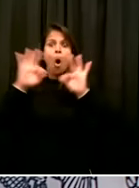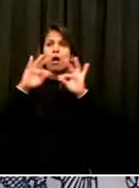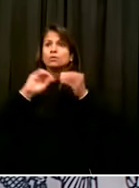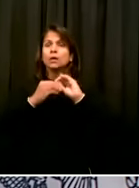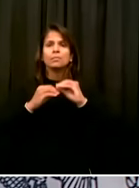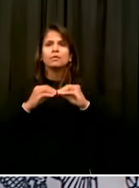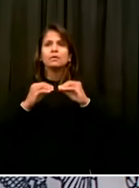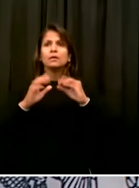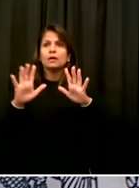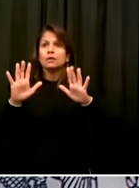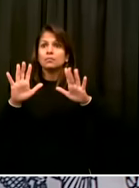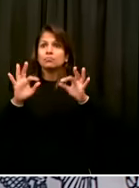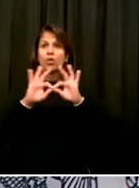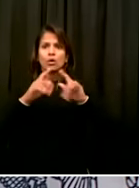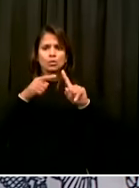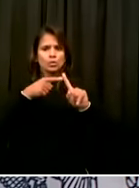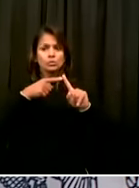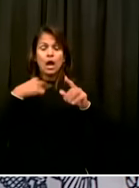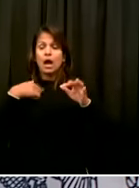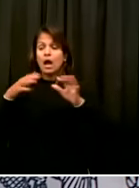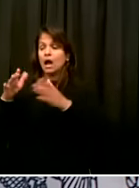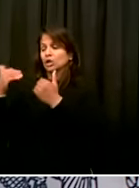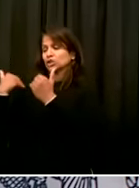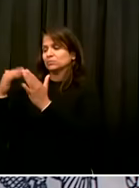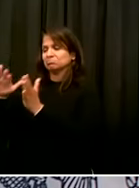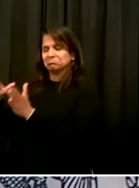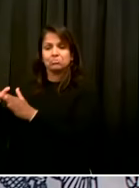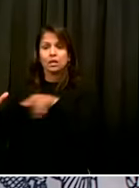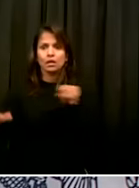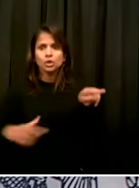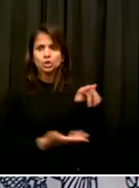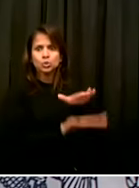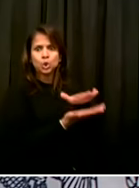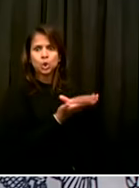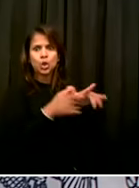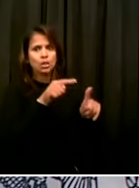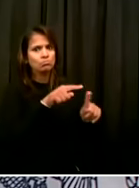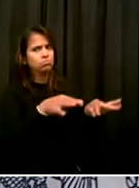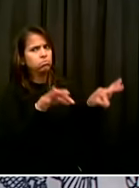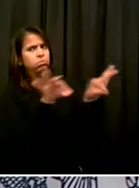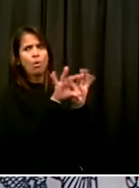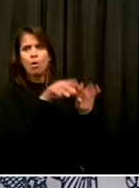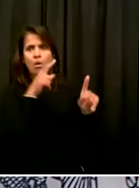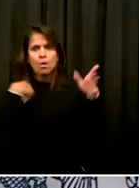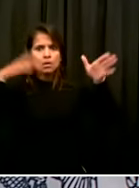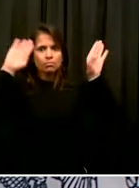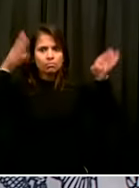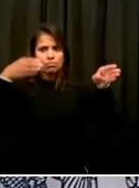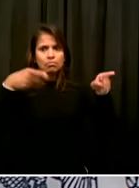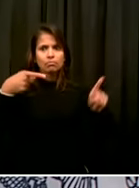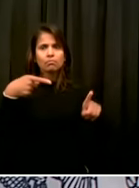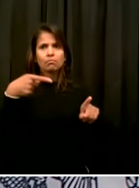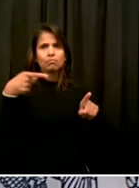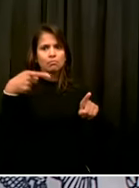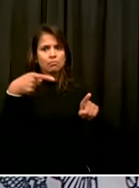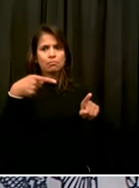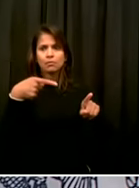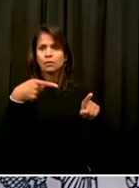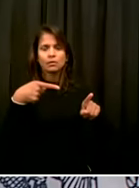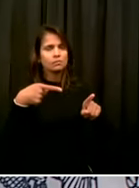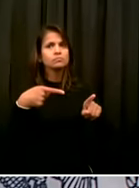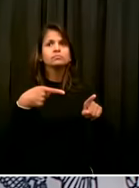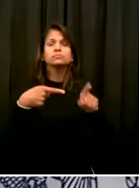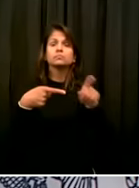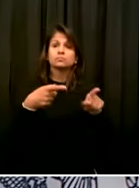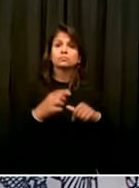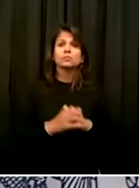So we're going to work through how to balance that, but there's no question in my mind, the most important thing we can do with our health inspectors is focus on childcare